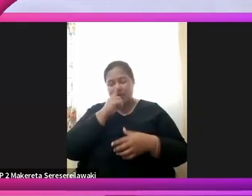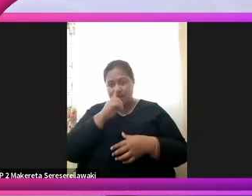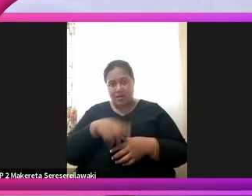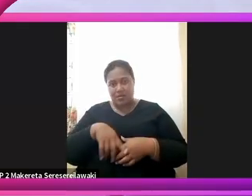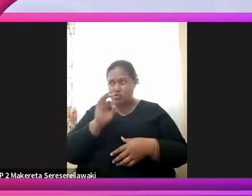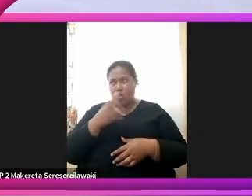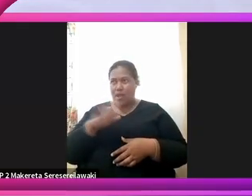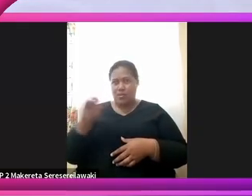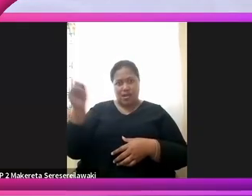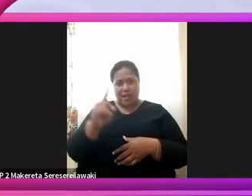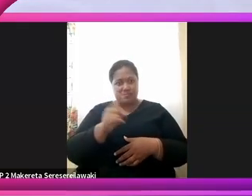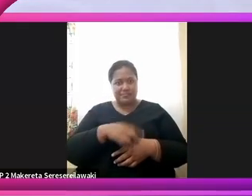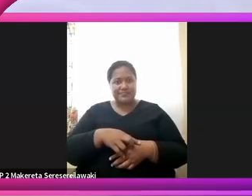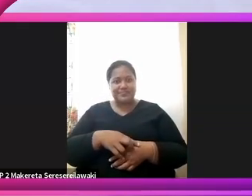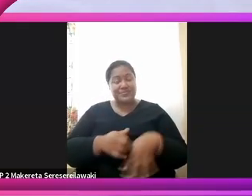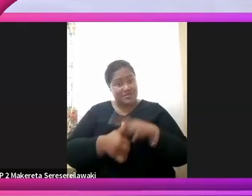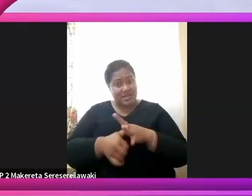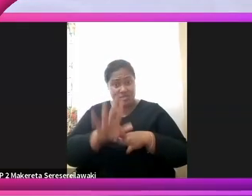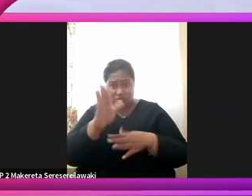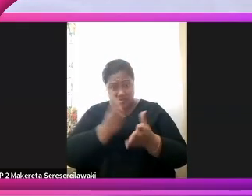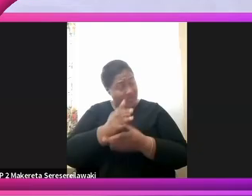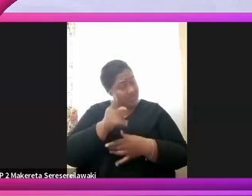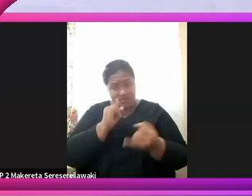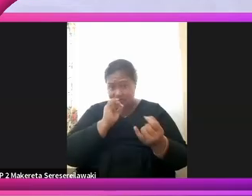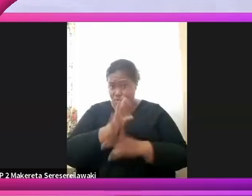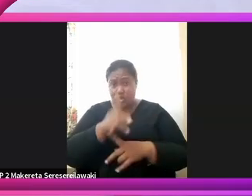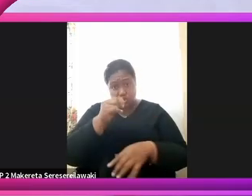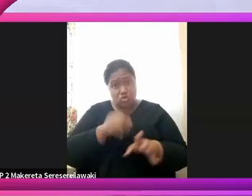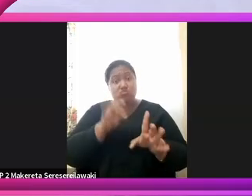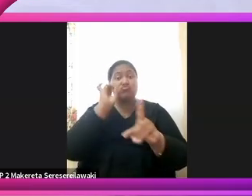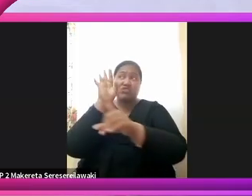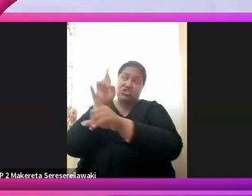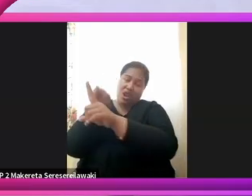come. That is very important to reach out to those people.